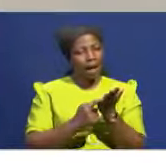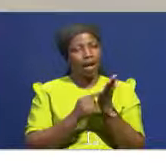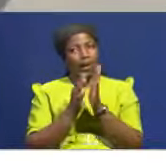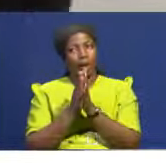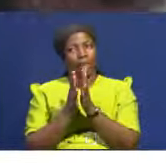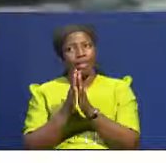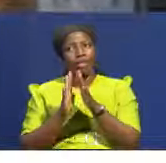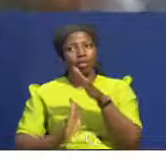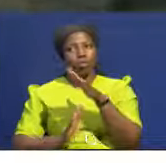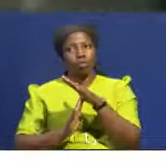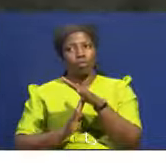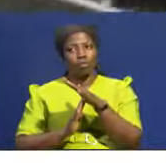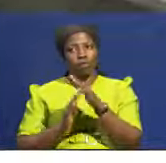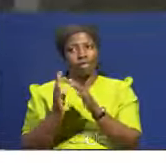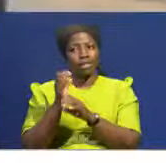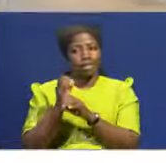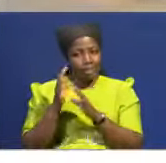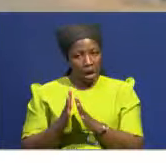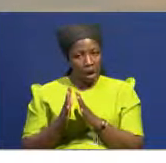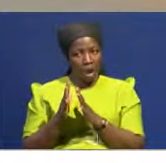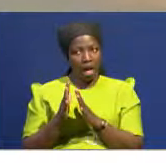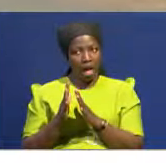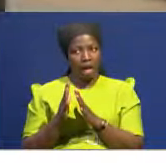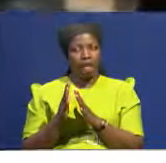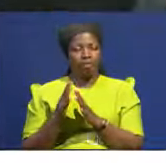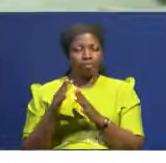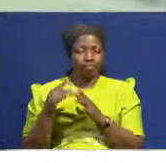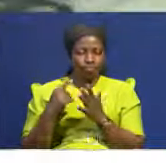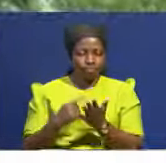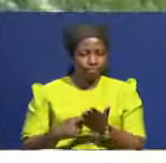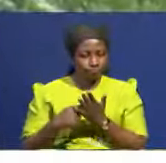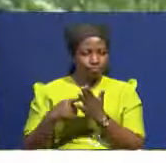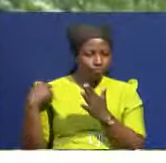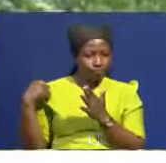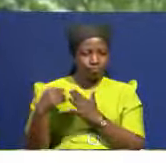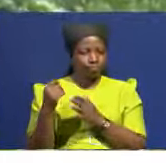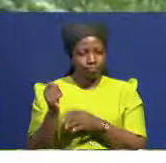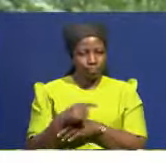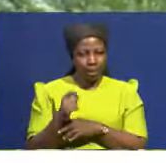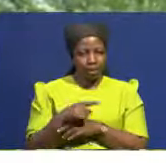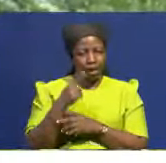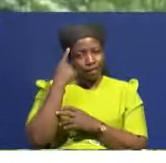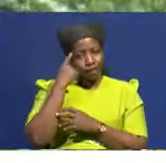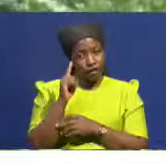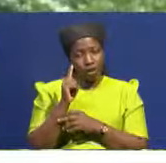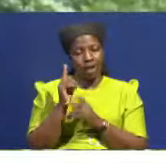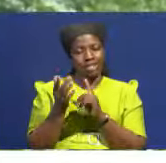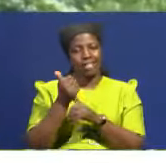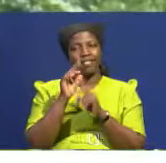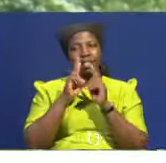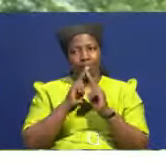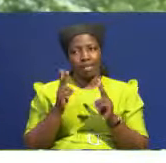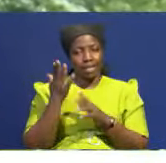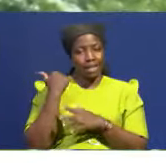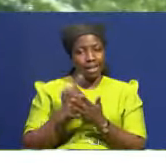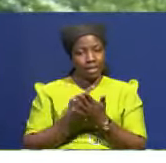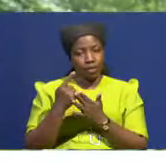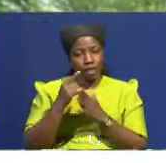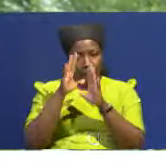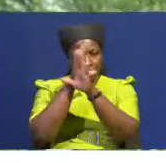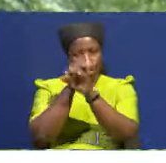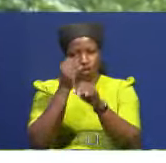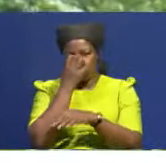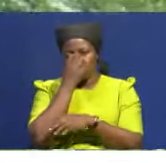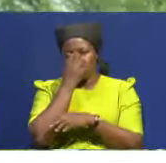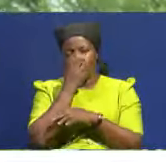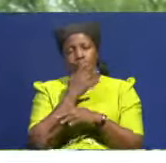past 6 months to establish a foundation for lasting peace in the region. Last week, President Ruto hosted a delegation from South